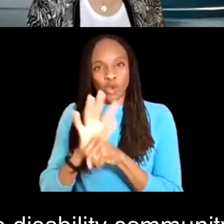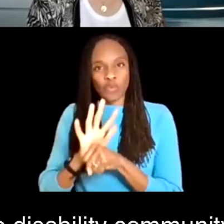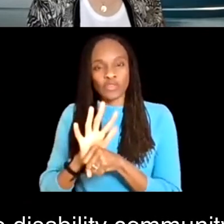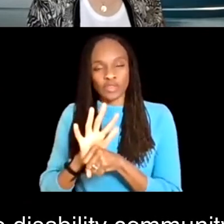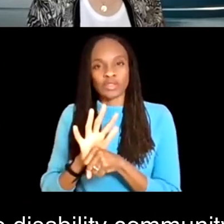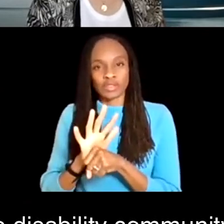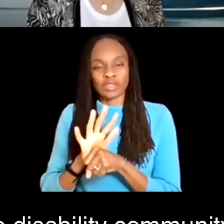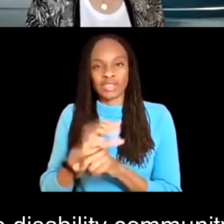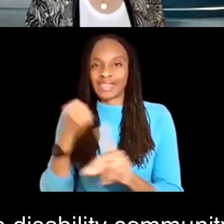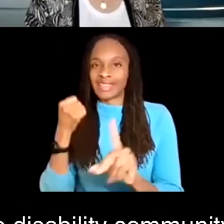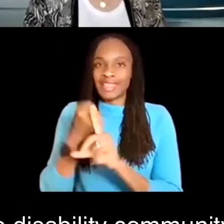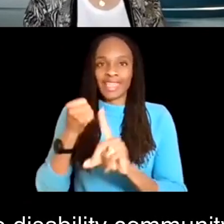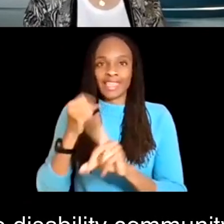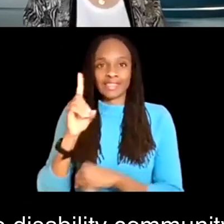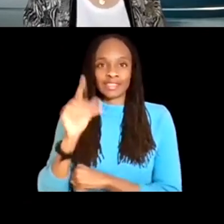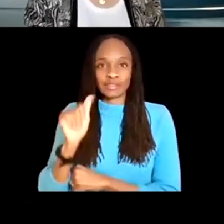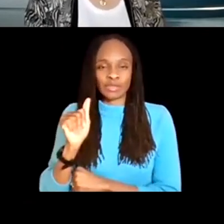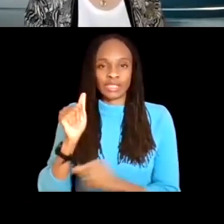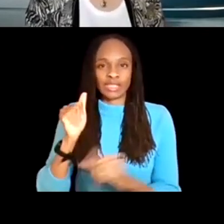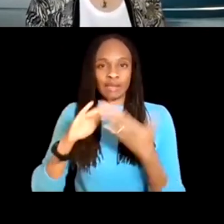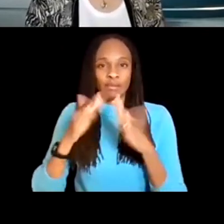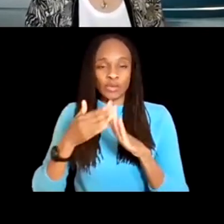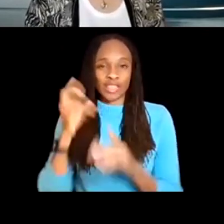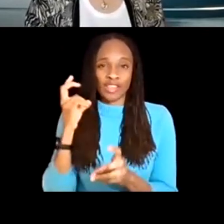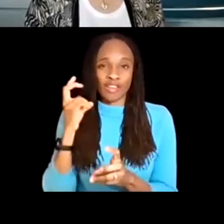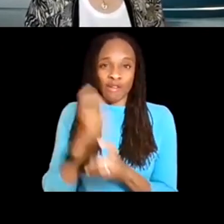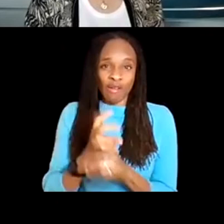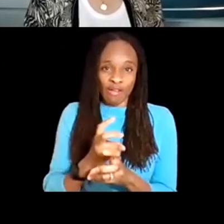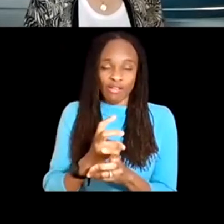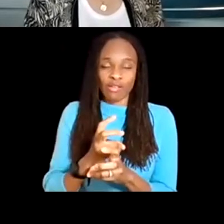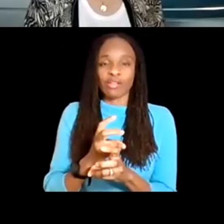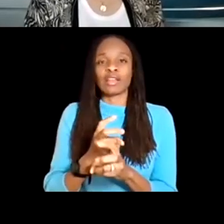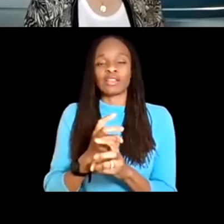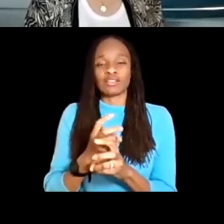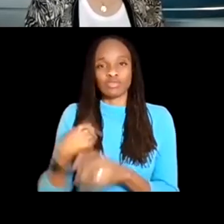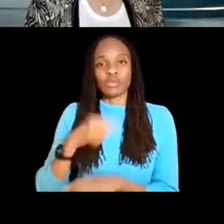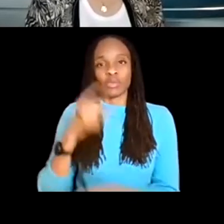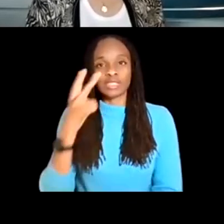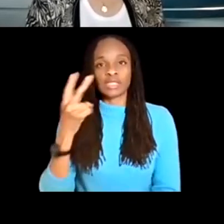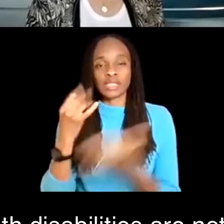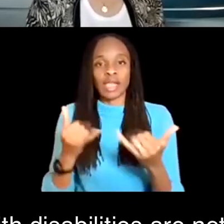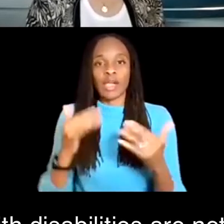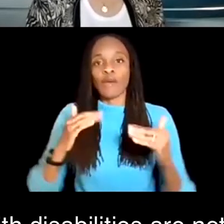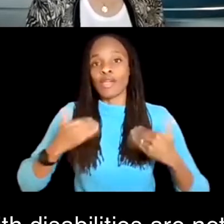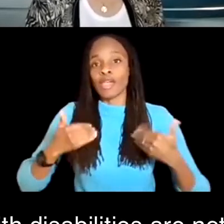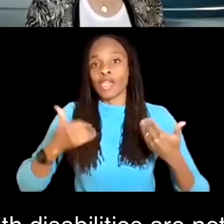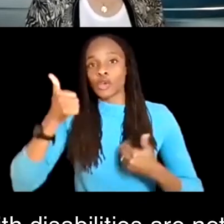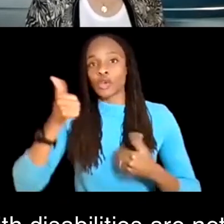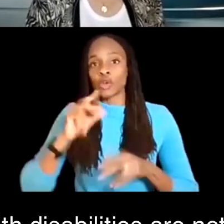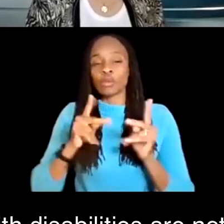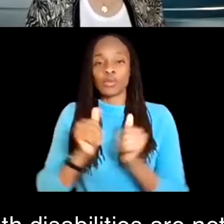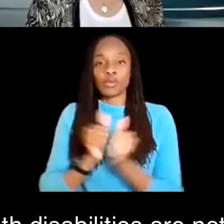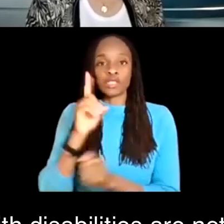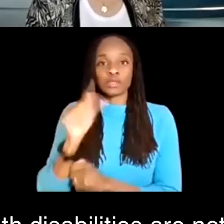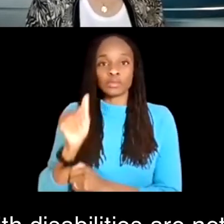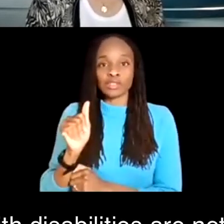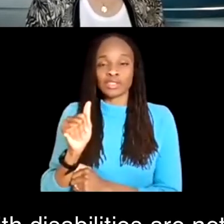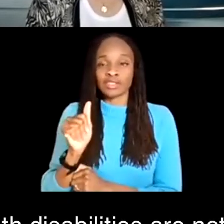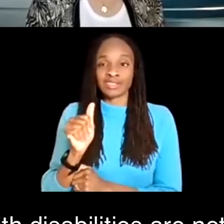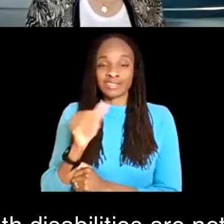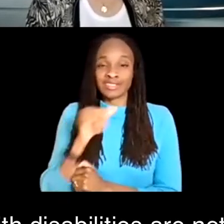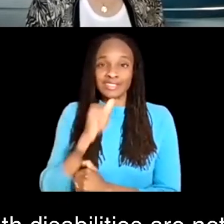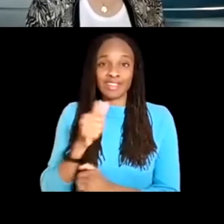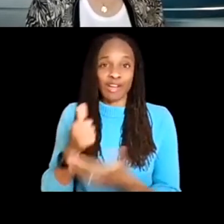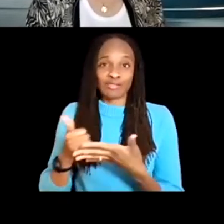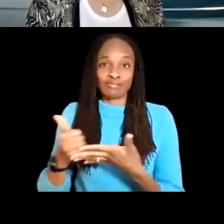the disability community particularly hard. And we've also seen now that younger folks with disabilities are not being prioritized